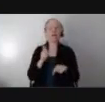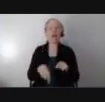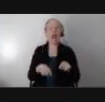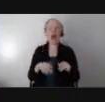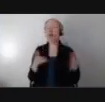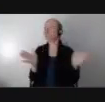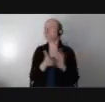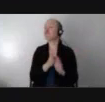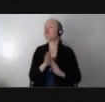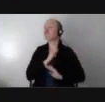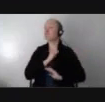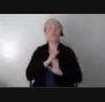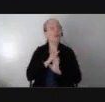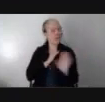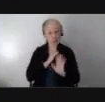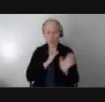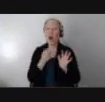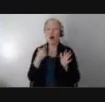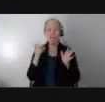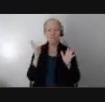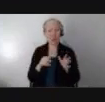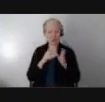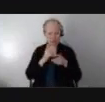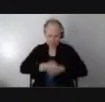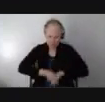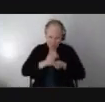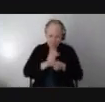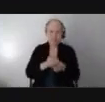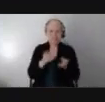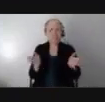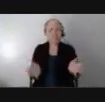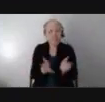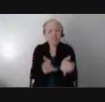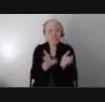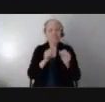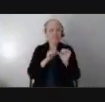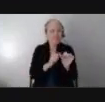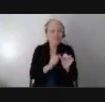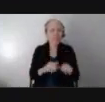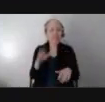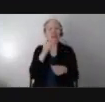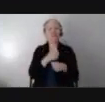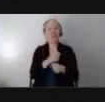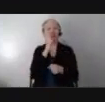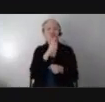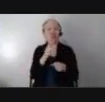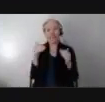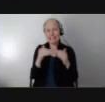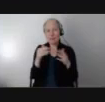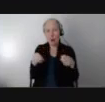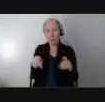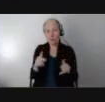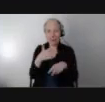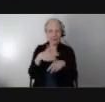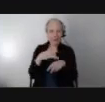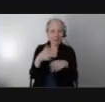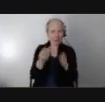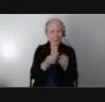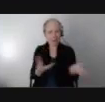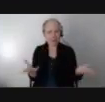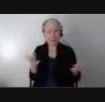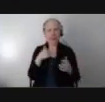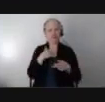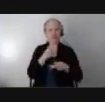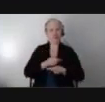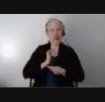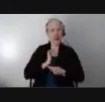also ensuring an equity of opportunity. And we have to be aware of our biases in language.